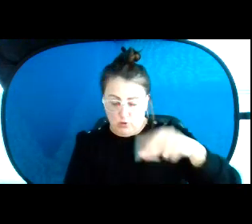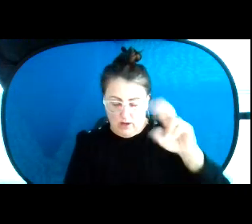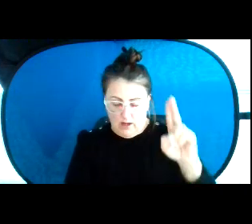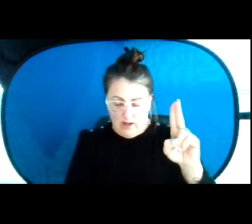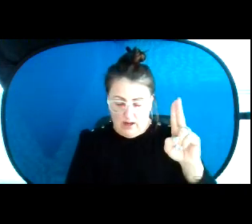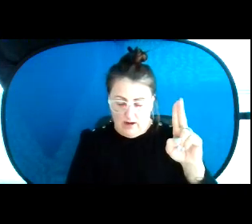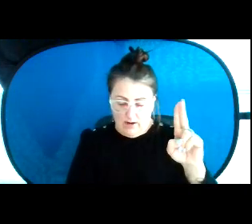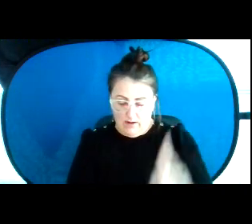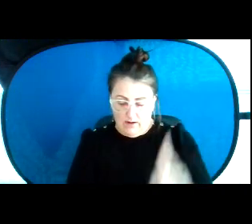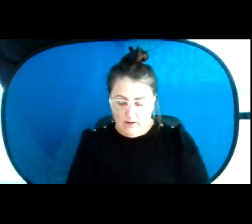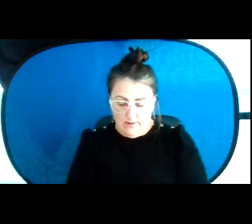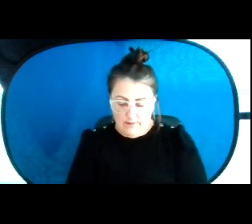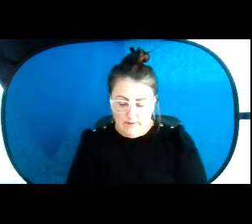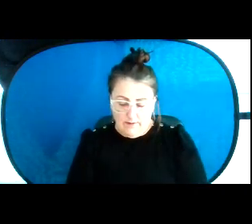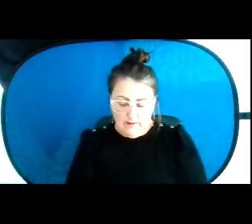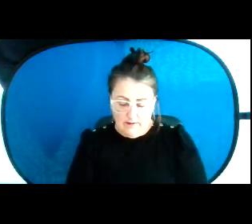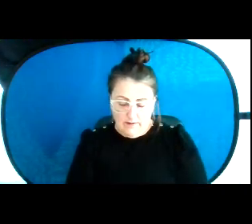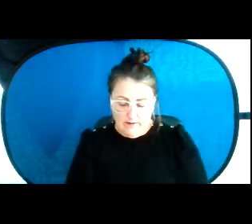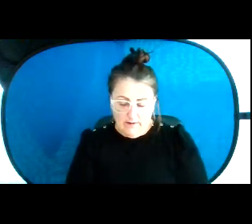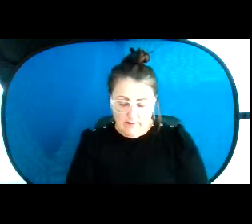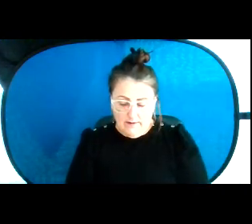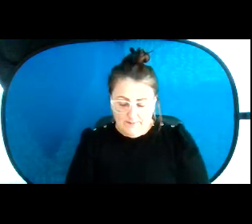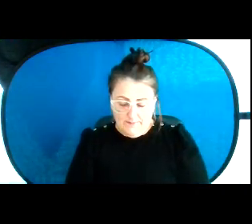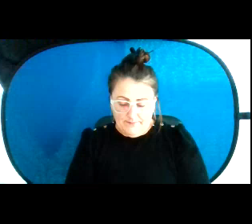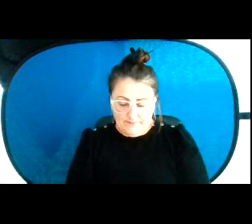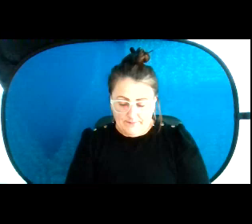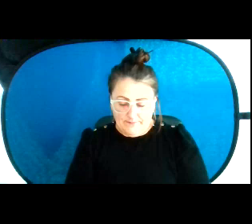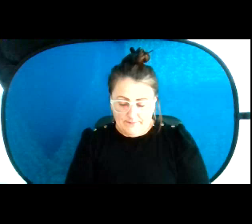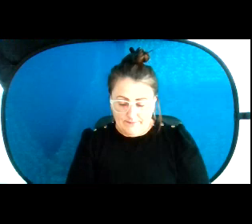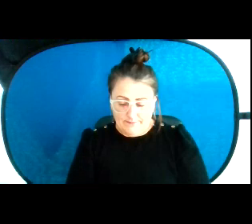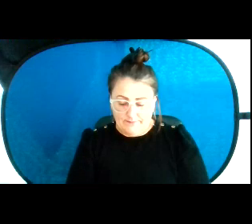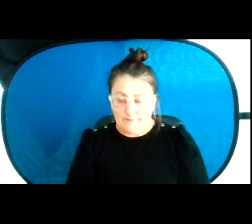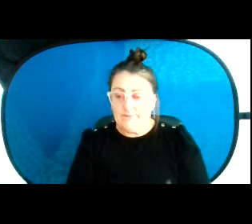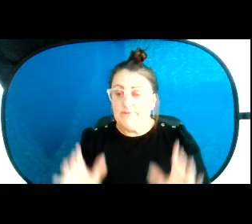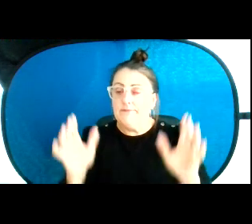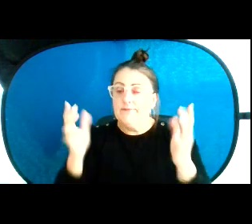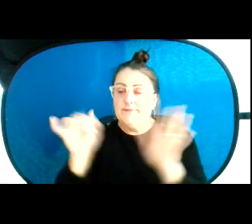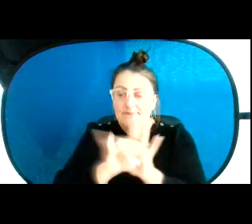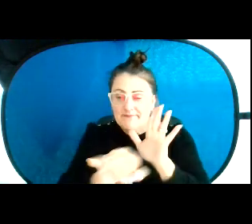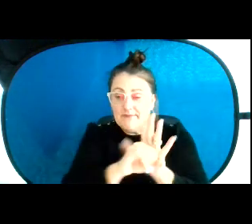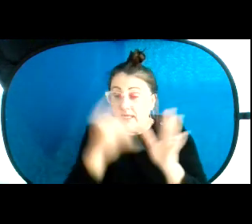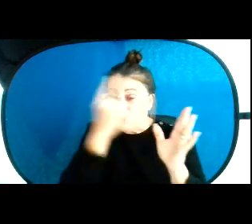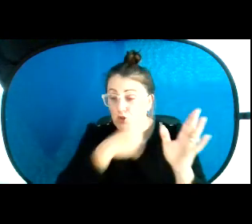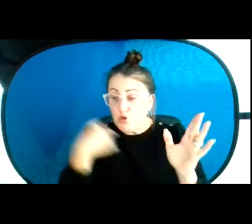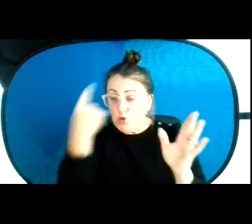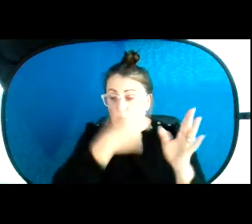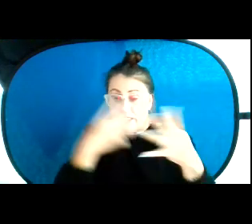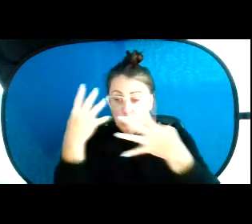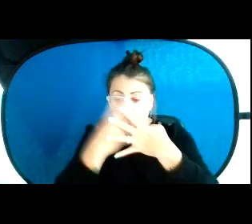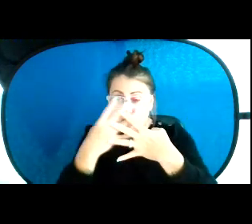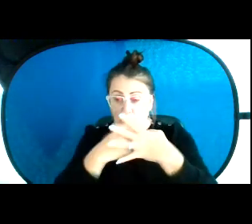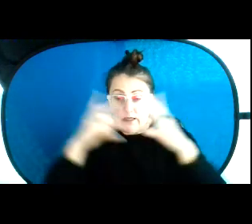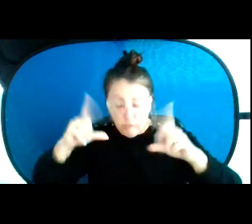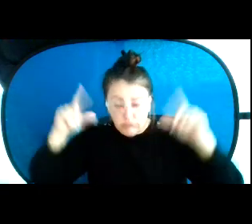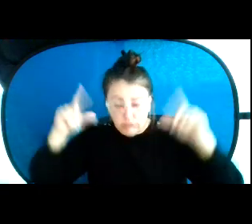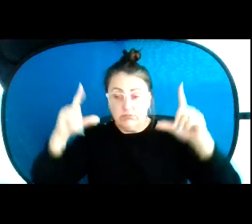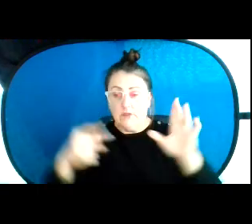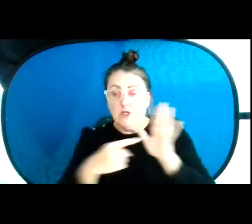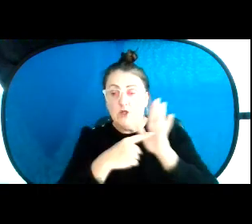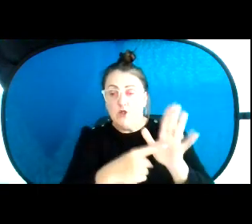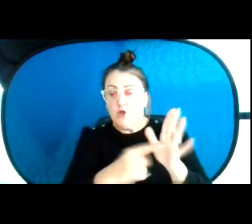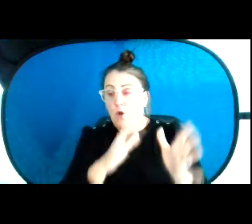is a spatial screening tool designed to identify transportation-based priority populations at the census